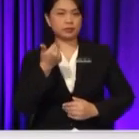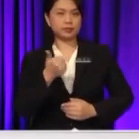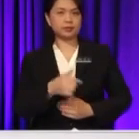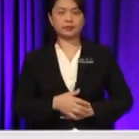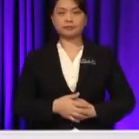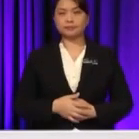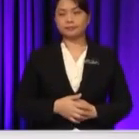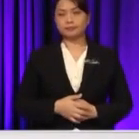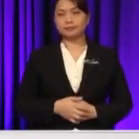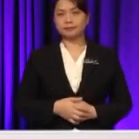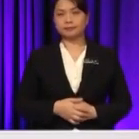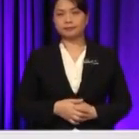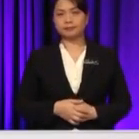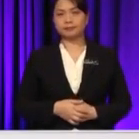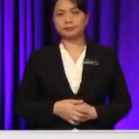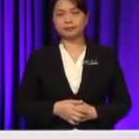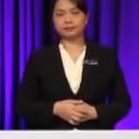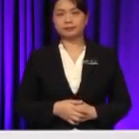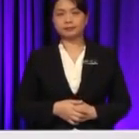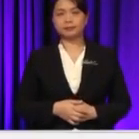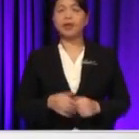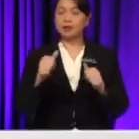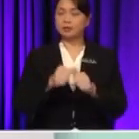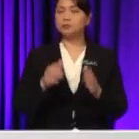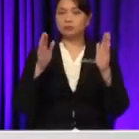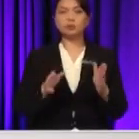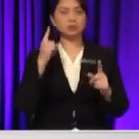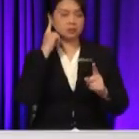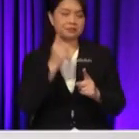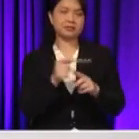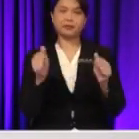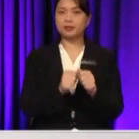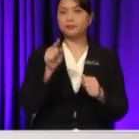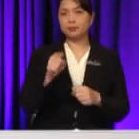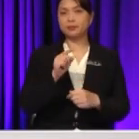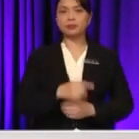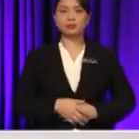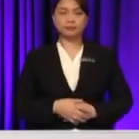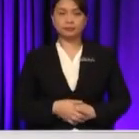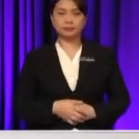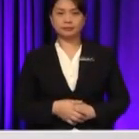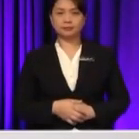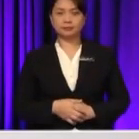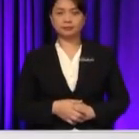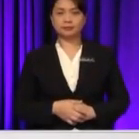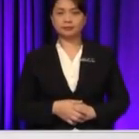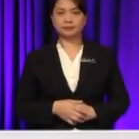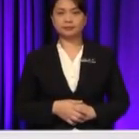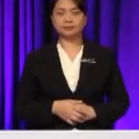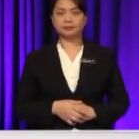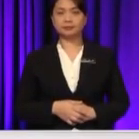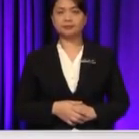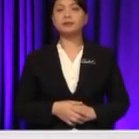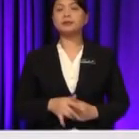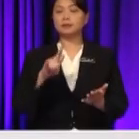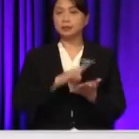think everyone needs to agree with you because yes, everyone's favorite. Okay, it is everyone's favorite to eat mom's cooking. Mm-hmm. So that is a good one. Thank